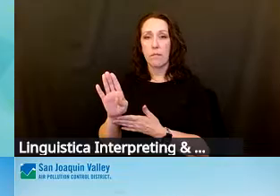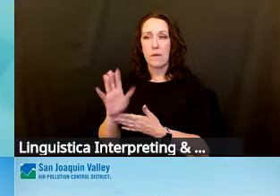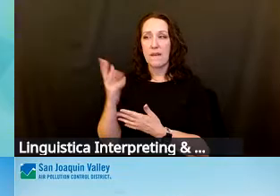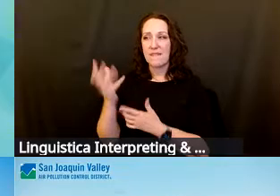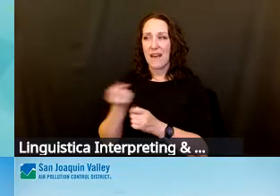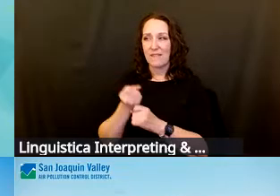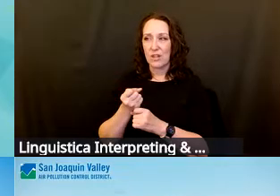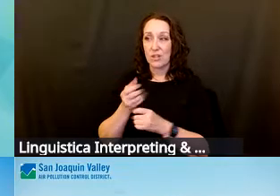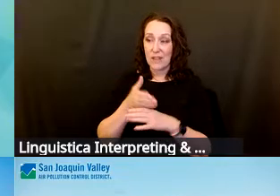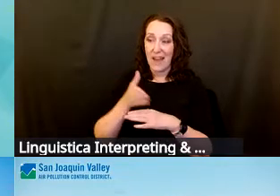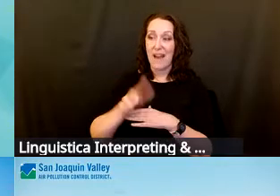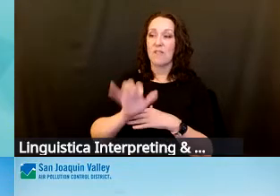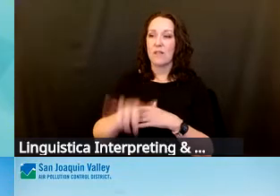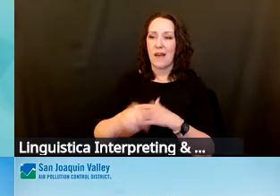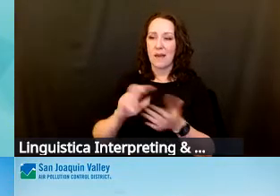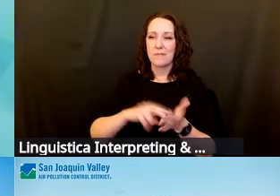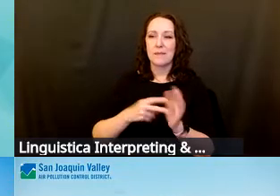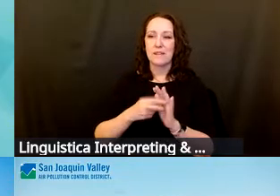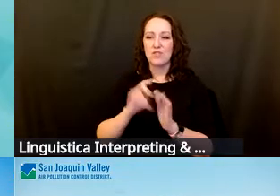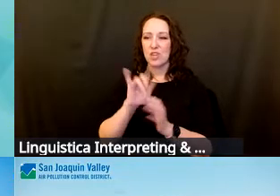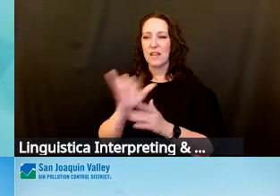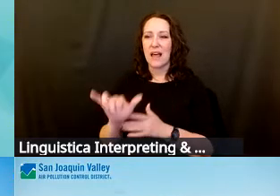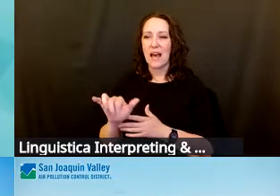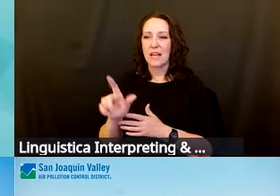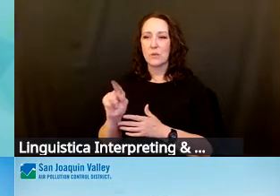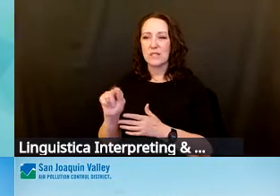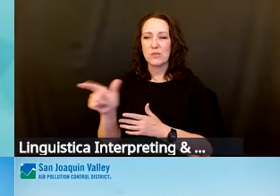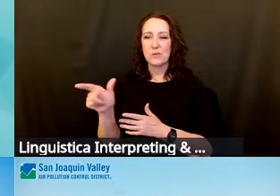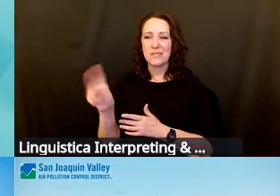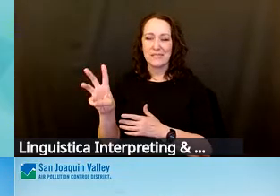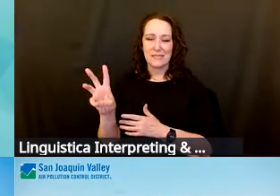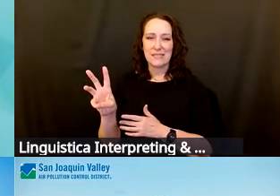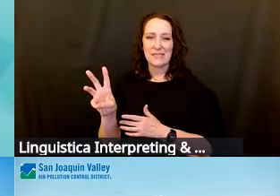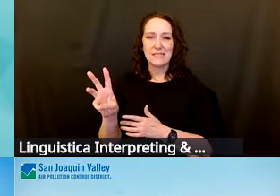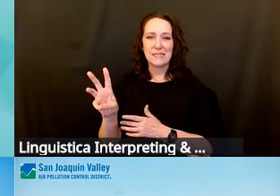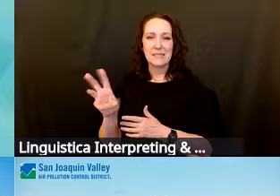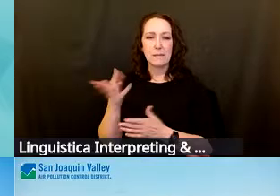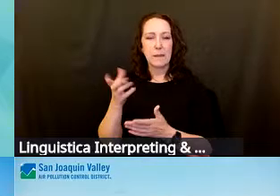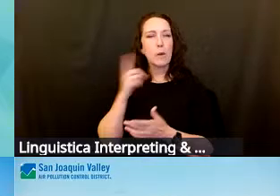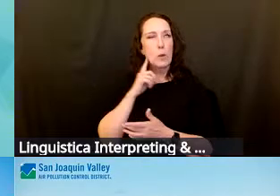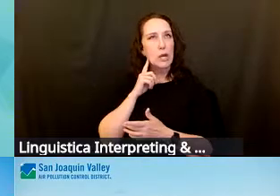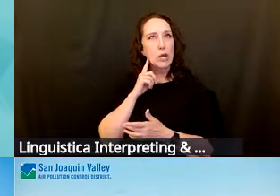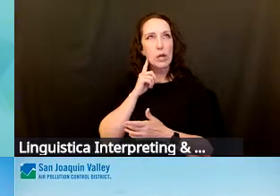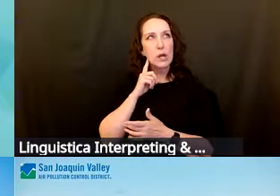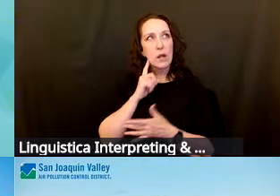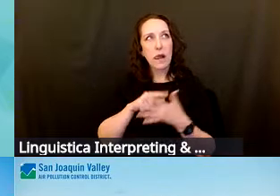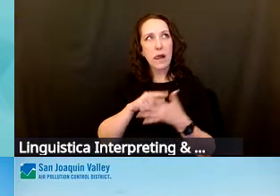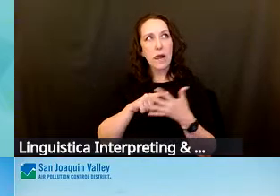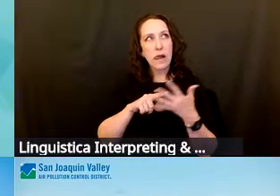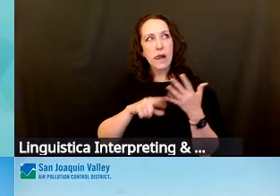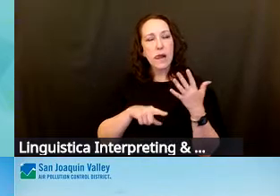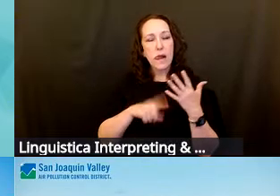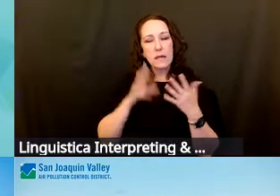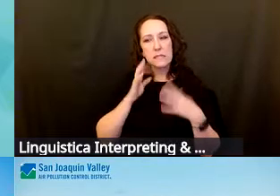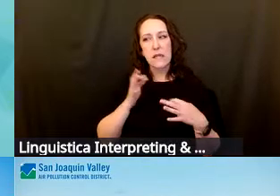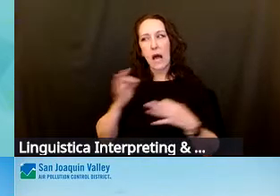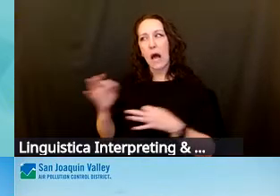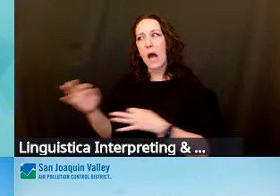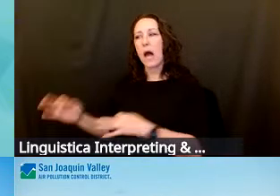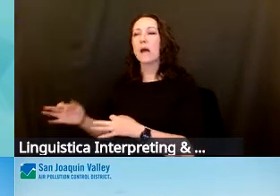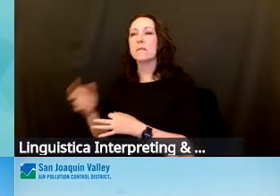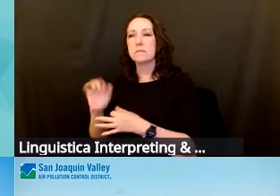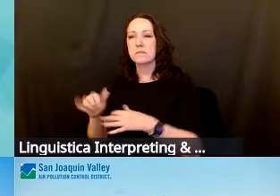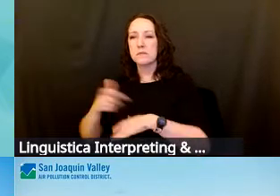that will take us to July of 2026. And so that's kind of maybe what you're hearing about some of these making decisions kind of by that time